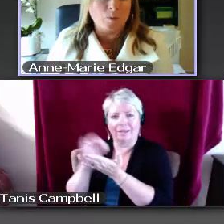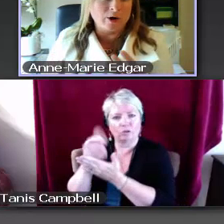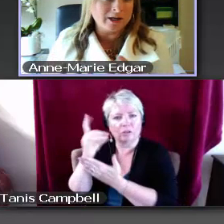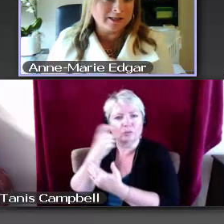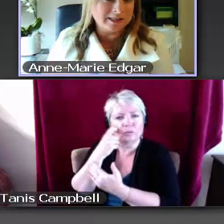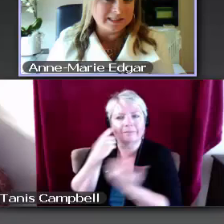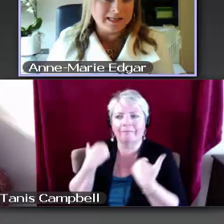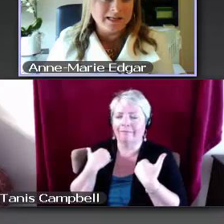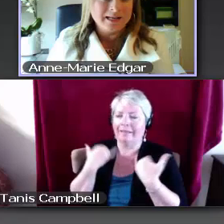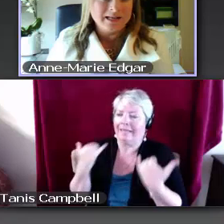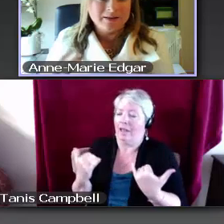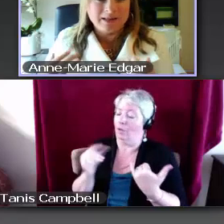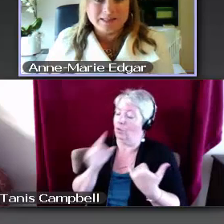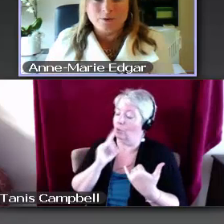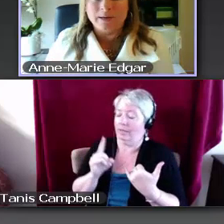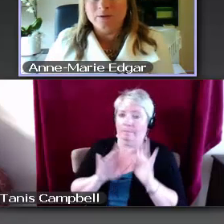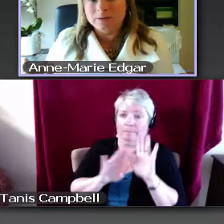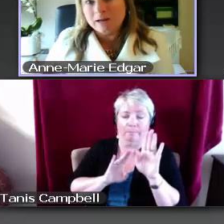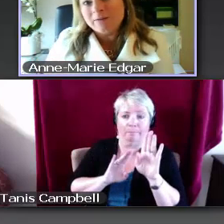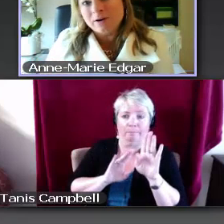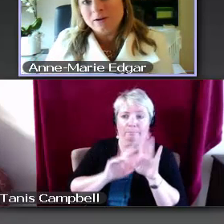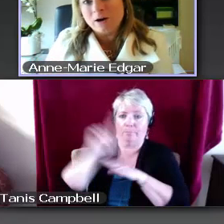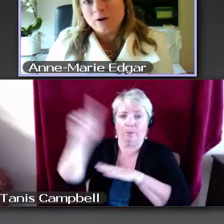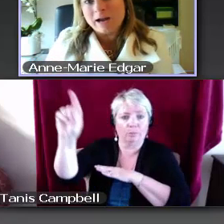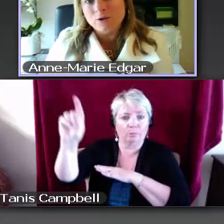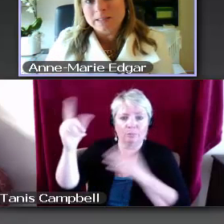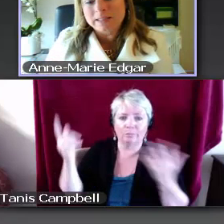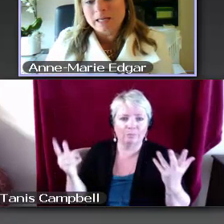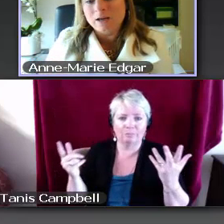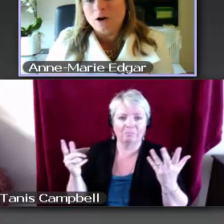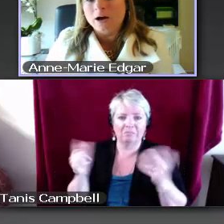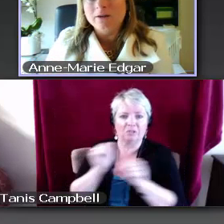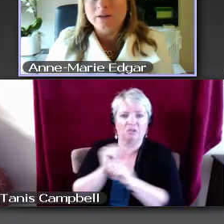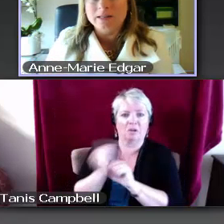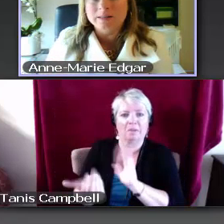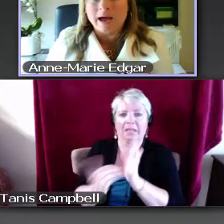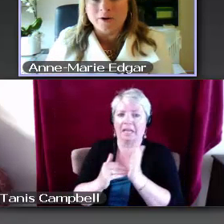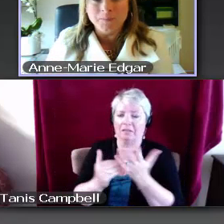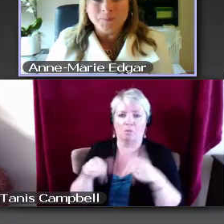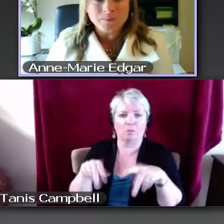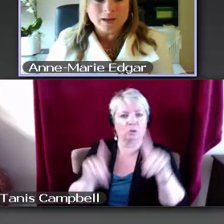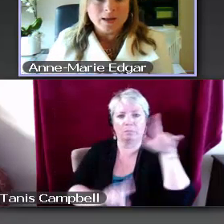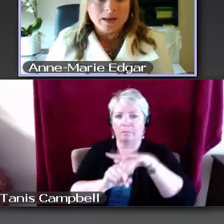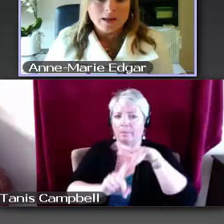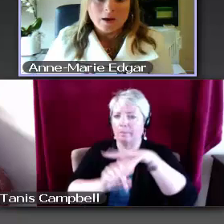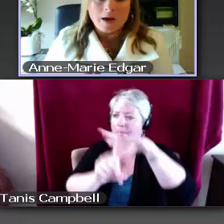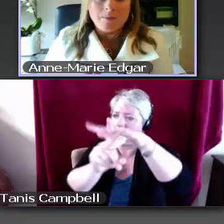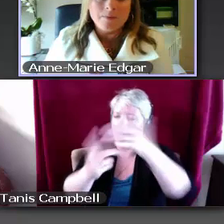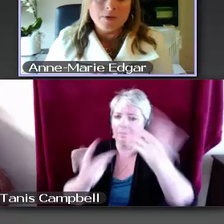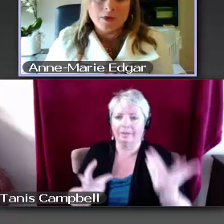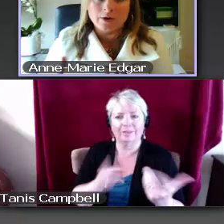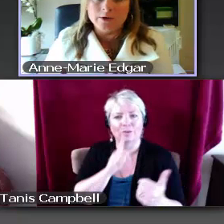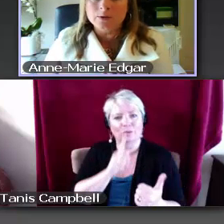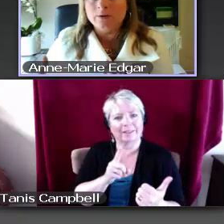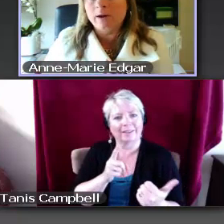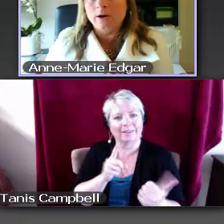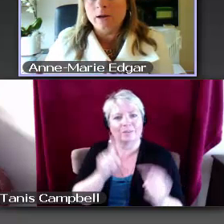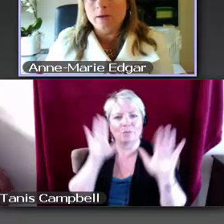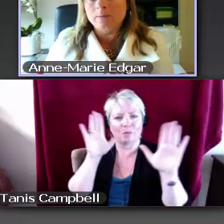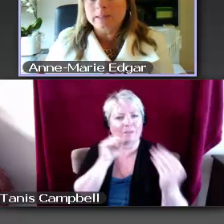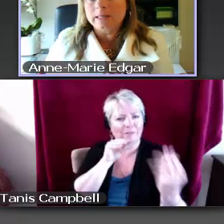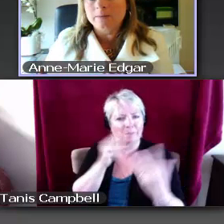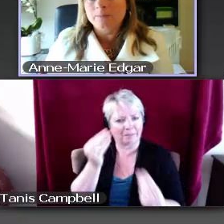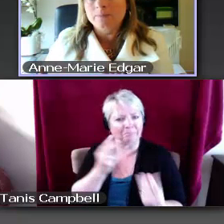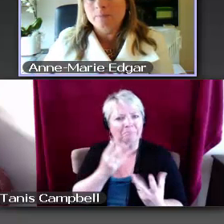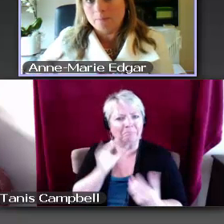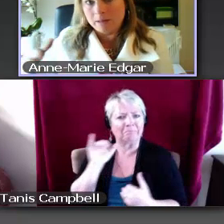really rewarding to see these careers of our graduates taking off in this manner. The third sort of area